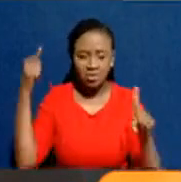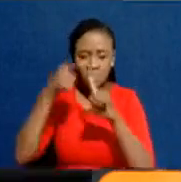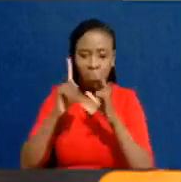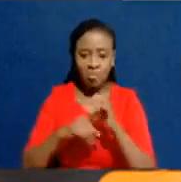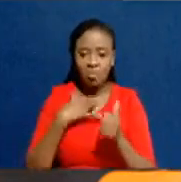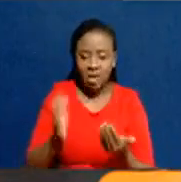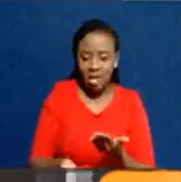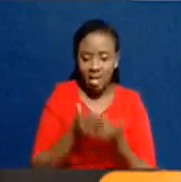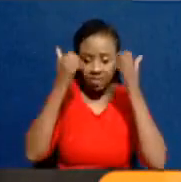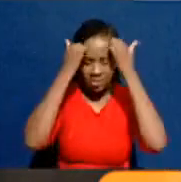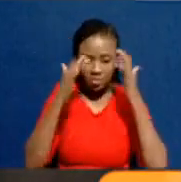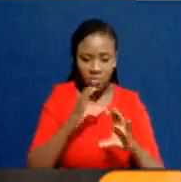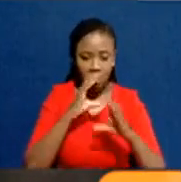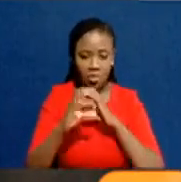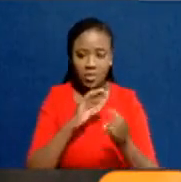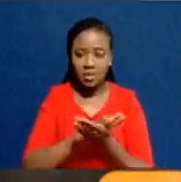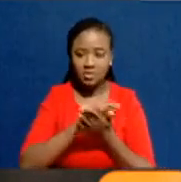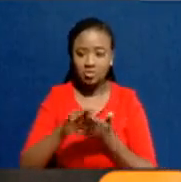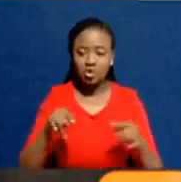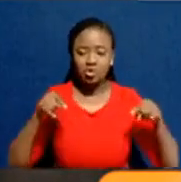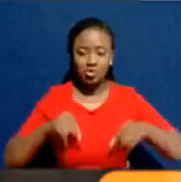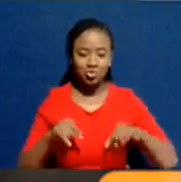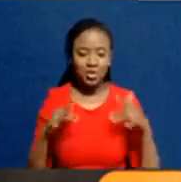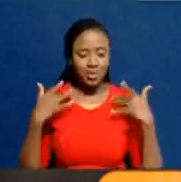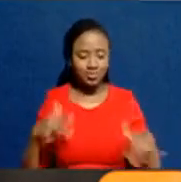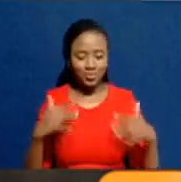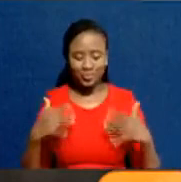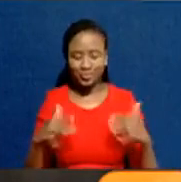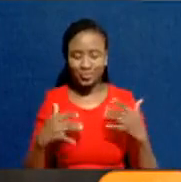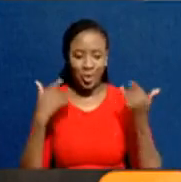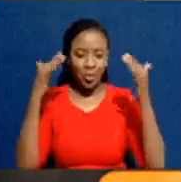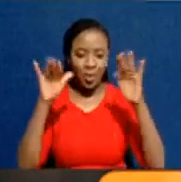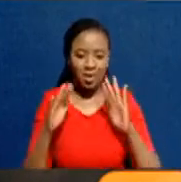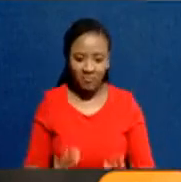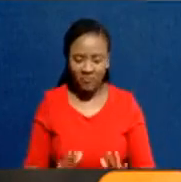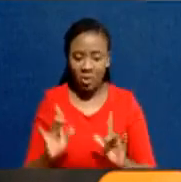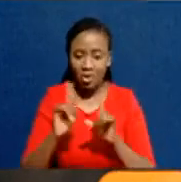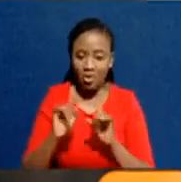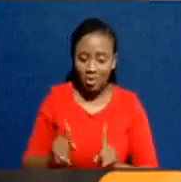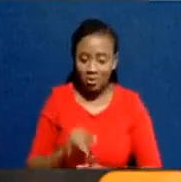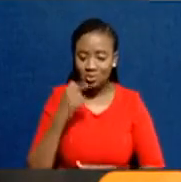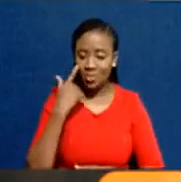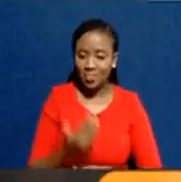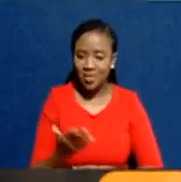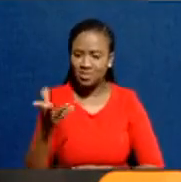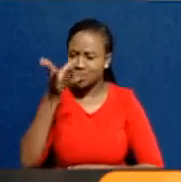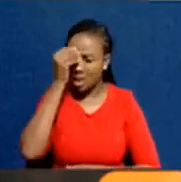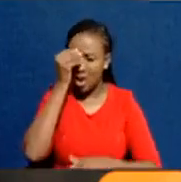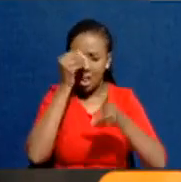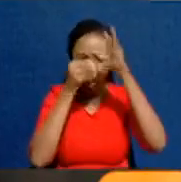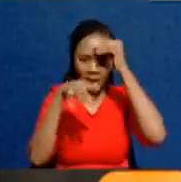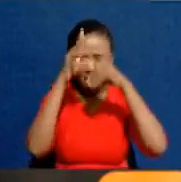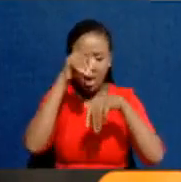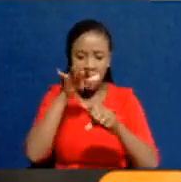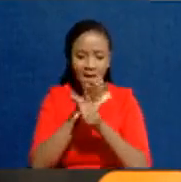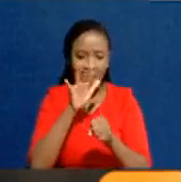to communicate effectively. Today has been quite amazing. The experience so far is very nice. We've learned very